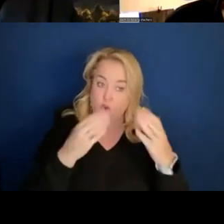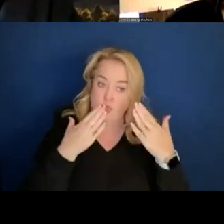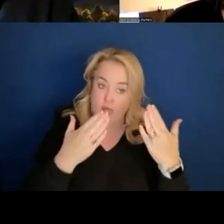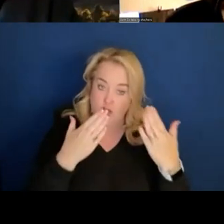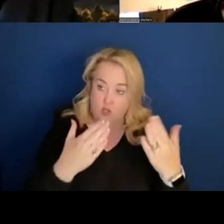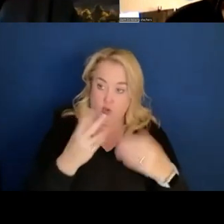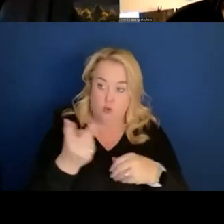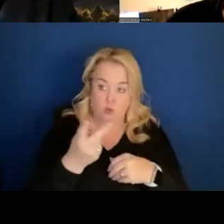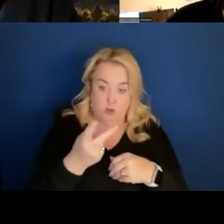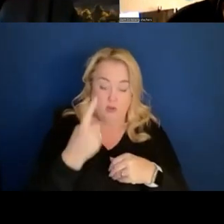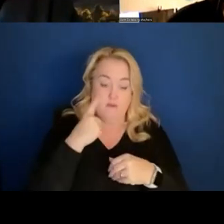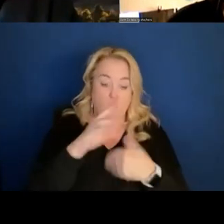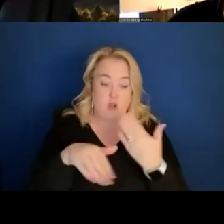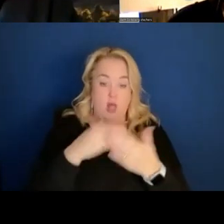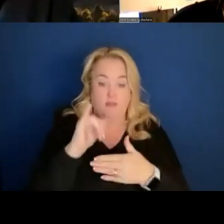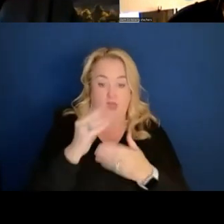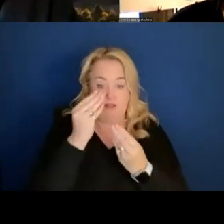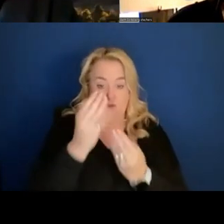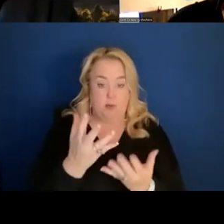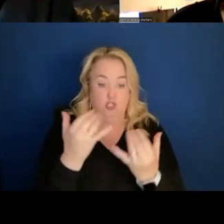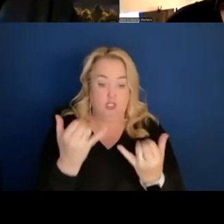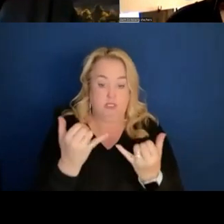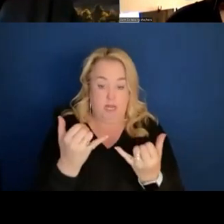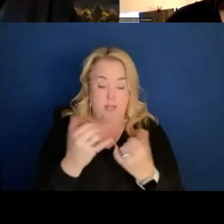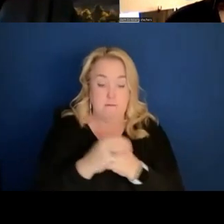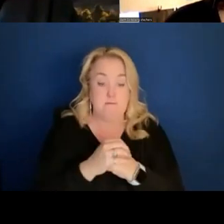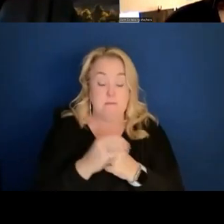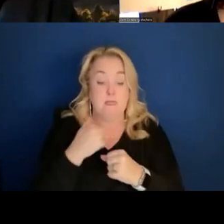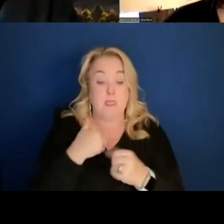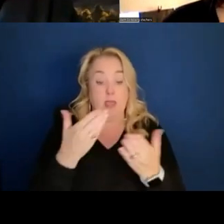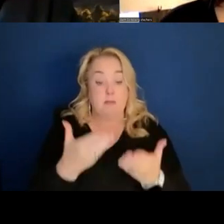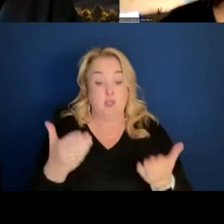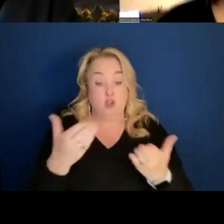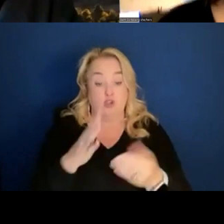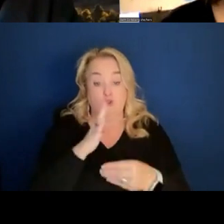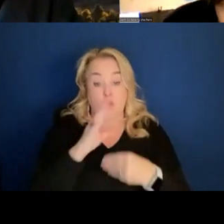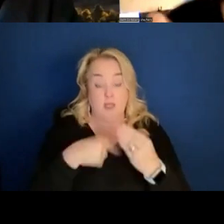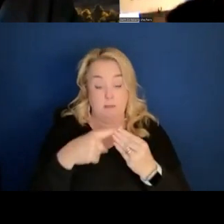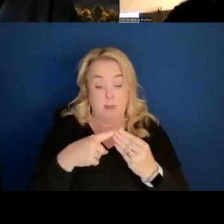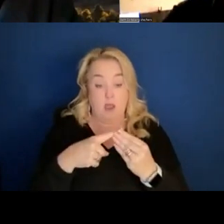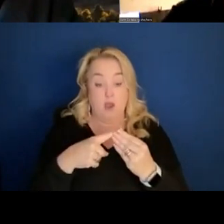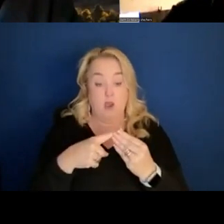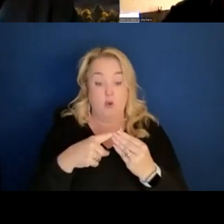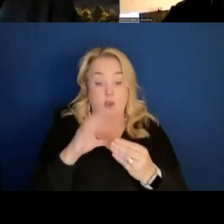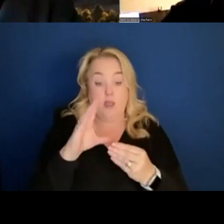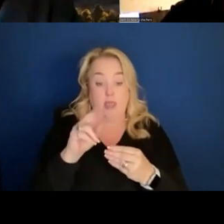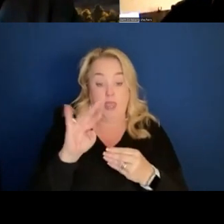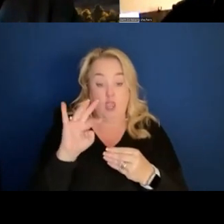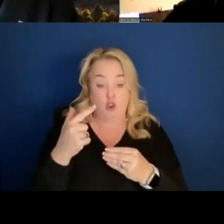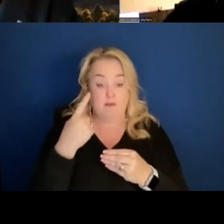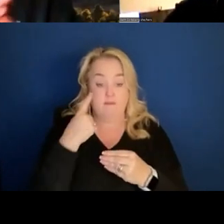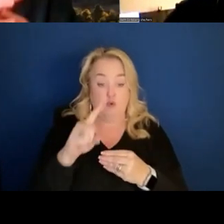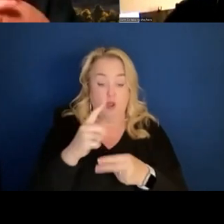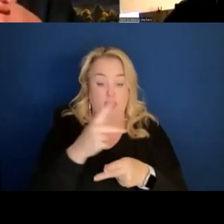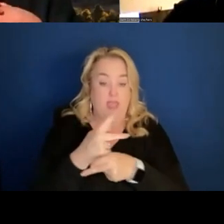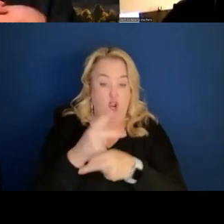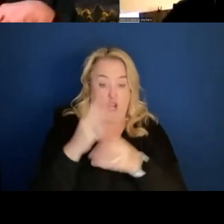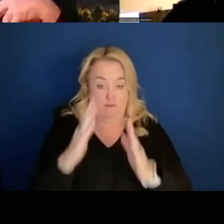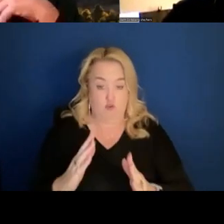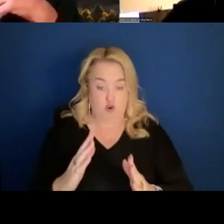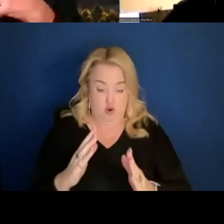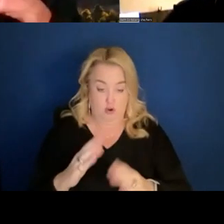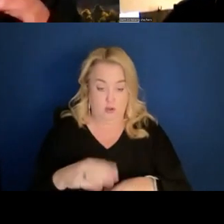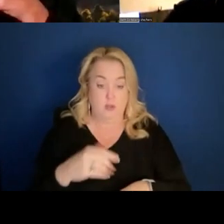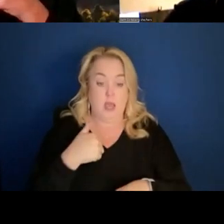for all of this information today. So I'm here to talk about our Caring for the Caregiver program. And I'm